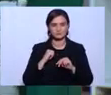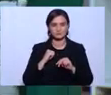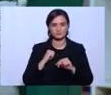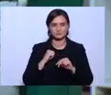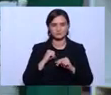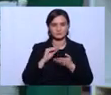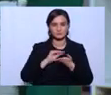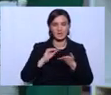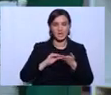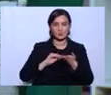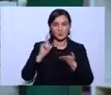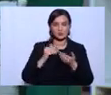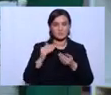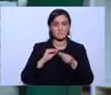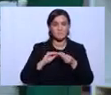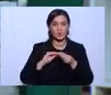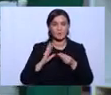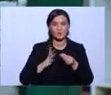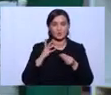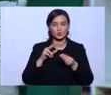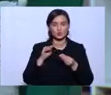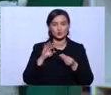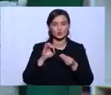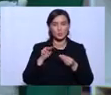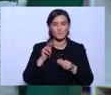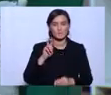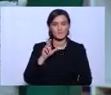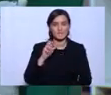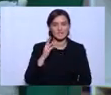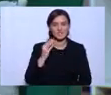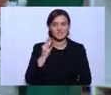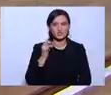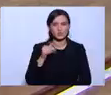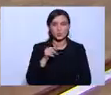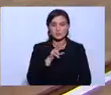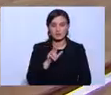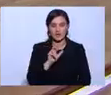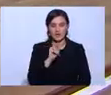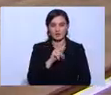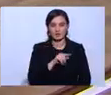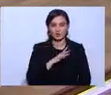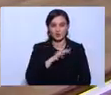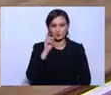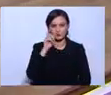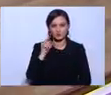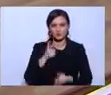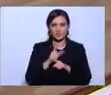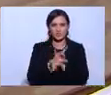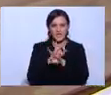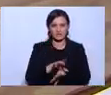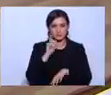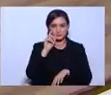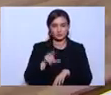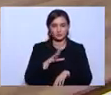author's friend was called Tom Blankenship. And just like Huck, this was a free boy, a very poor boy, who didn't go to school, but